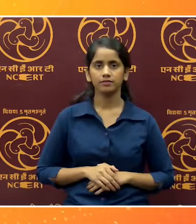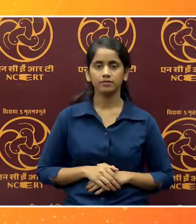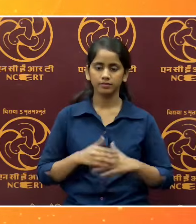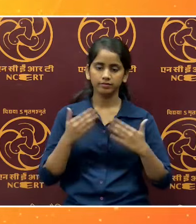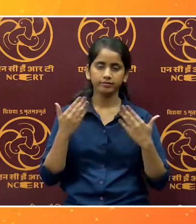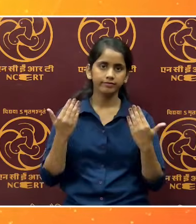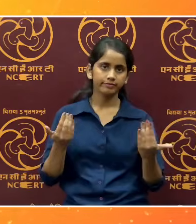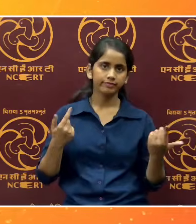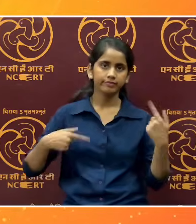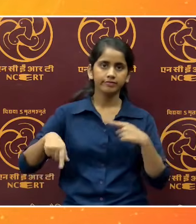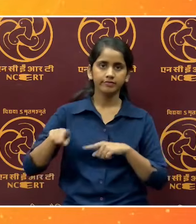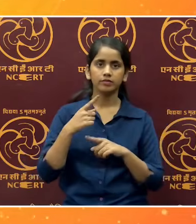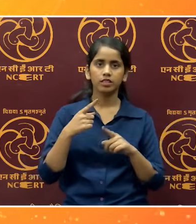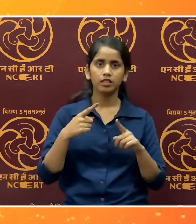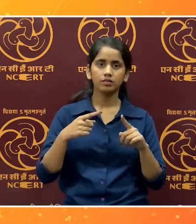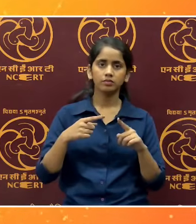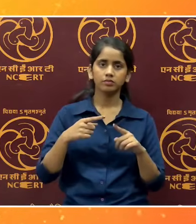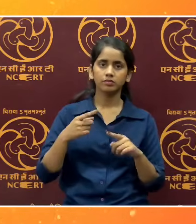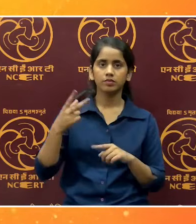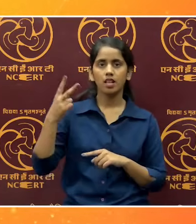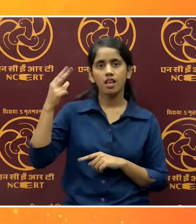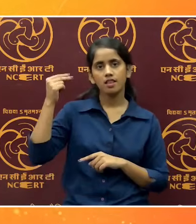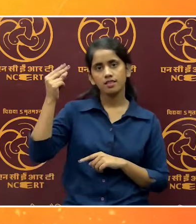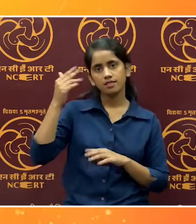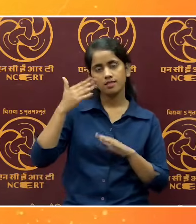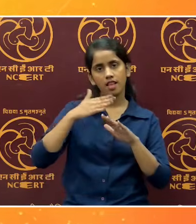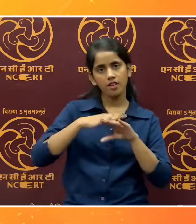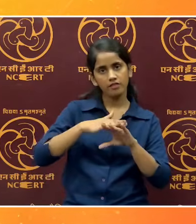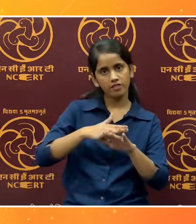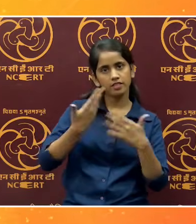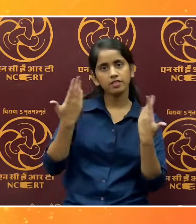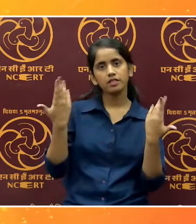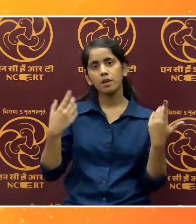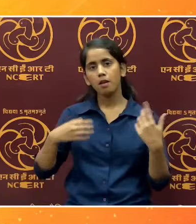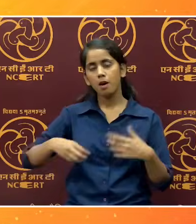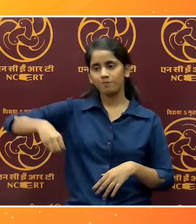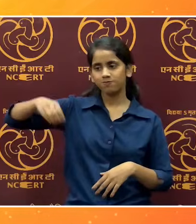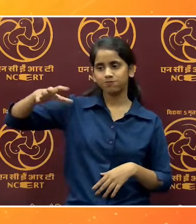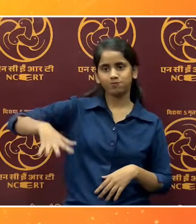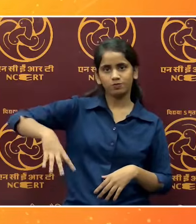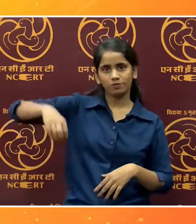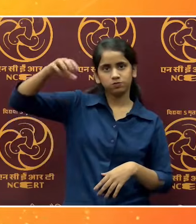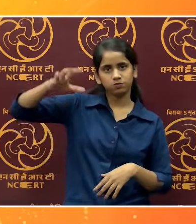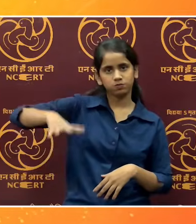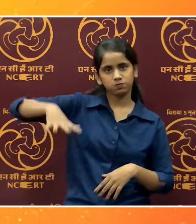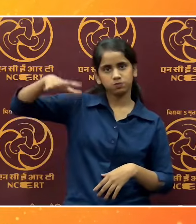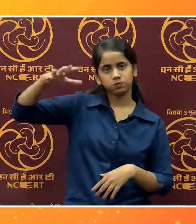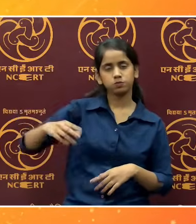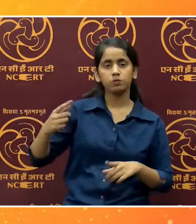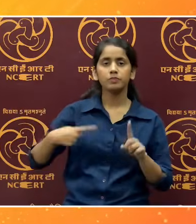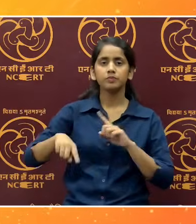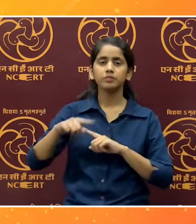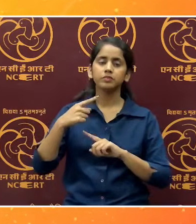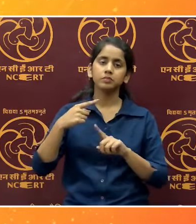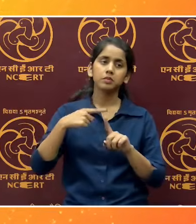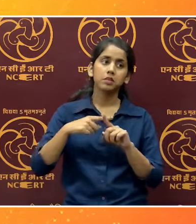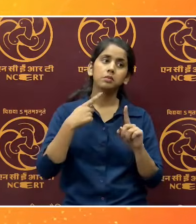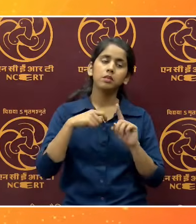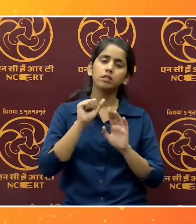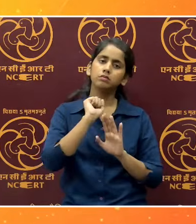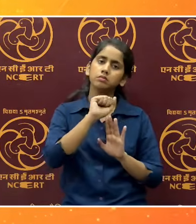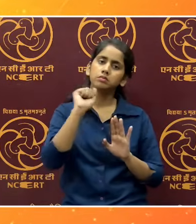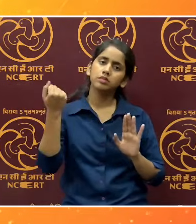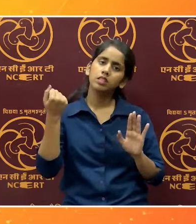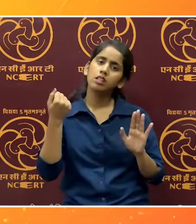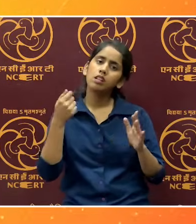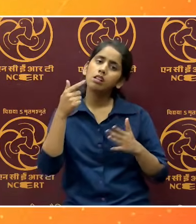Facts, starfish and octopus. So, there is an activity where many sea creatures are given and they have to write facts